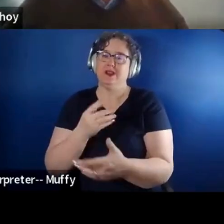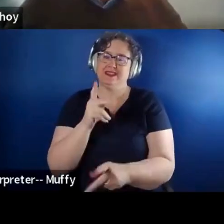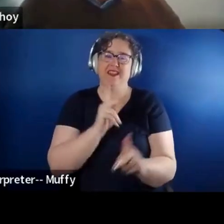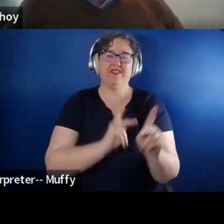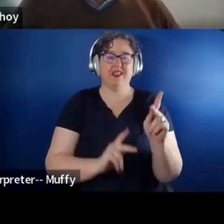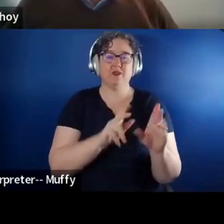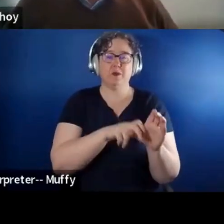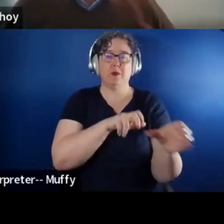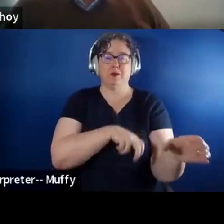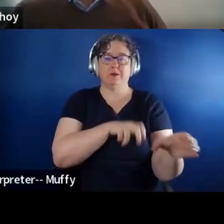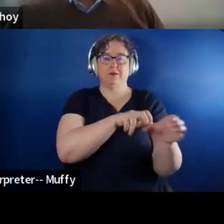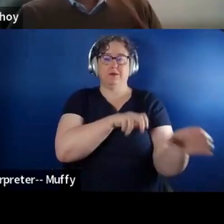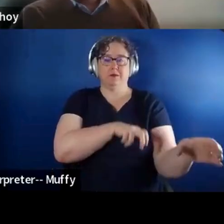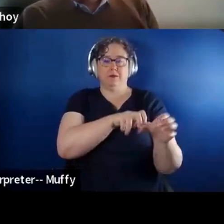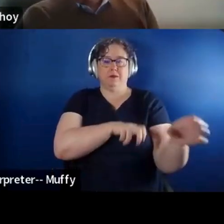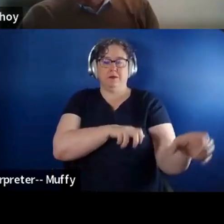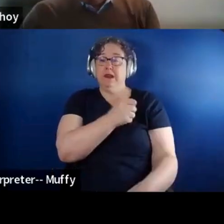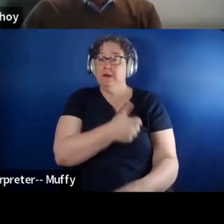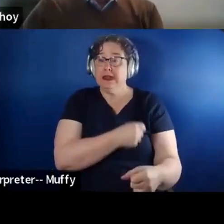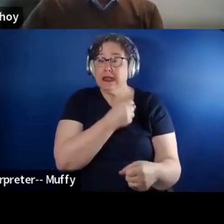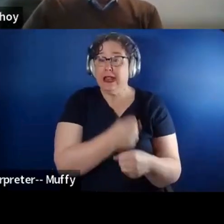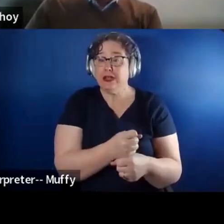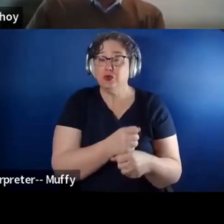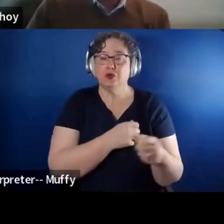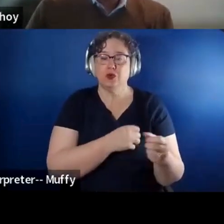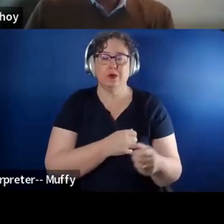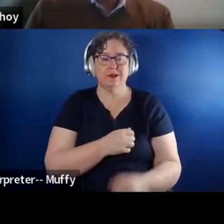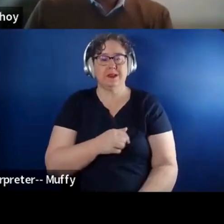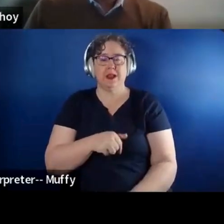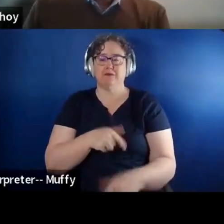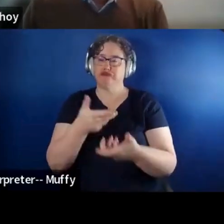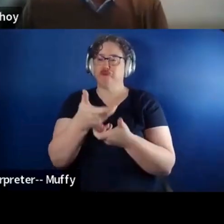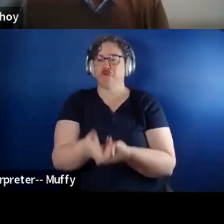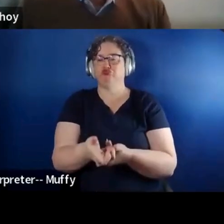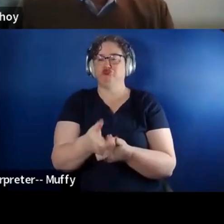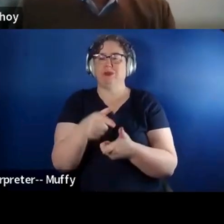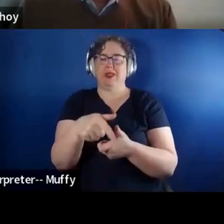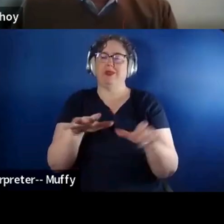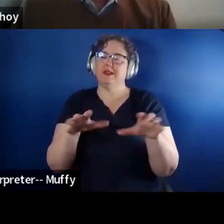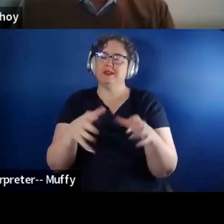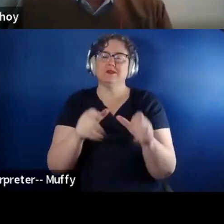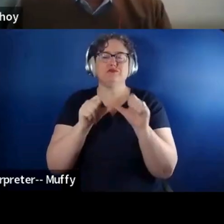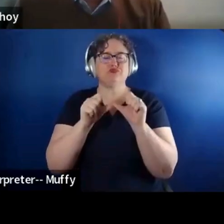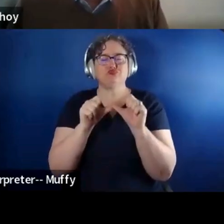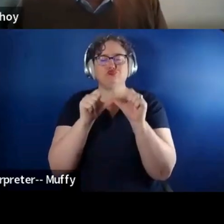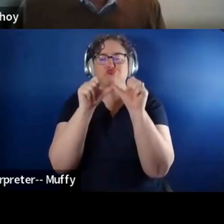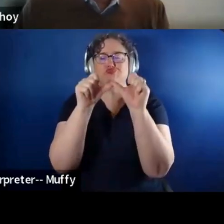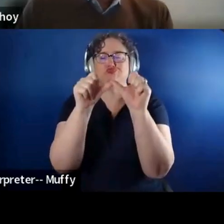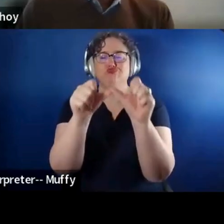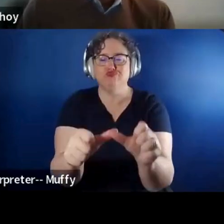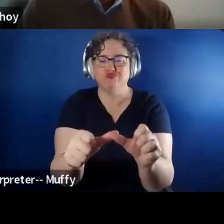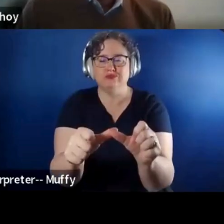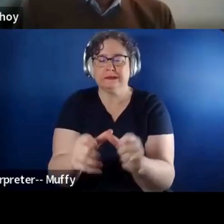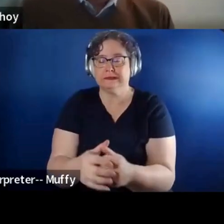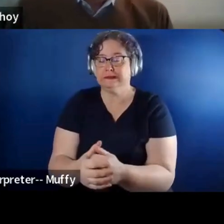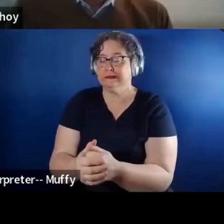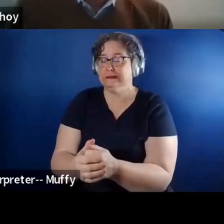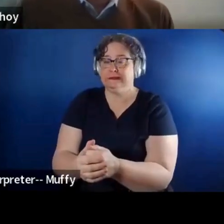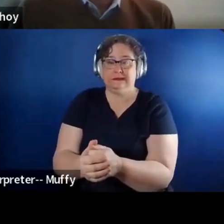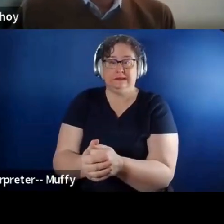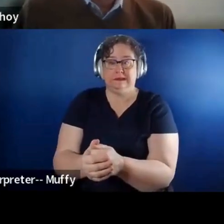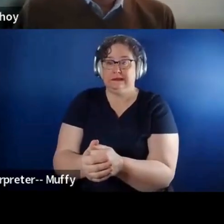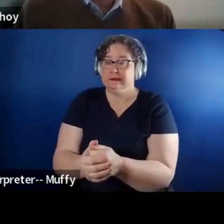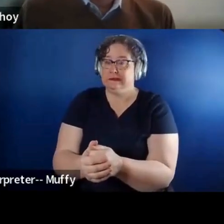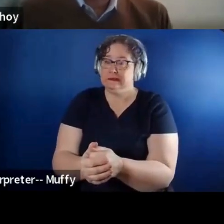feel even 10 years ago, you could kind of say, I trust that these people are going to continue with me for the next few years. I think even if things are going